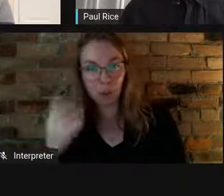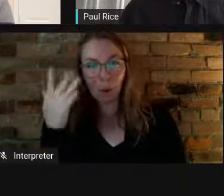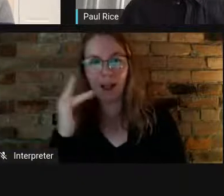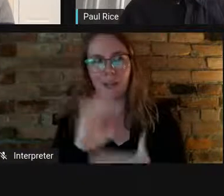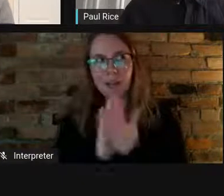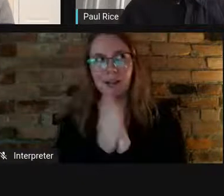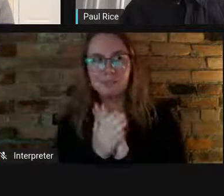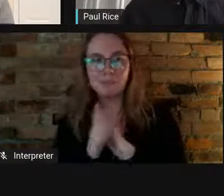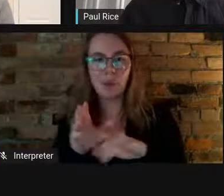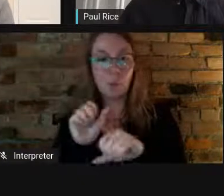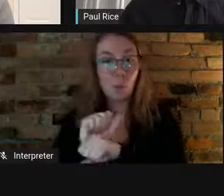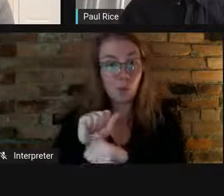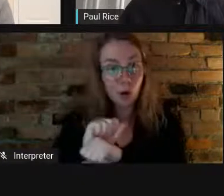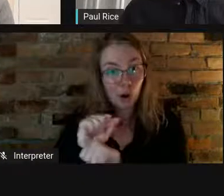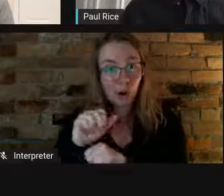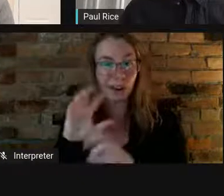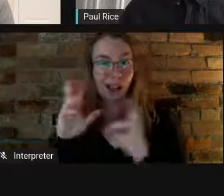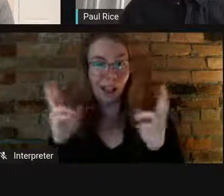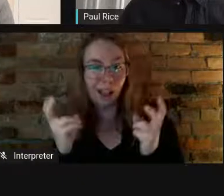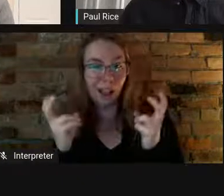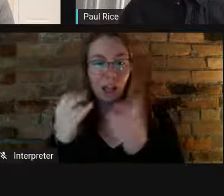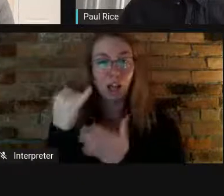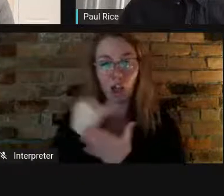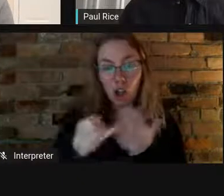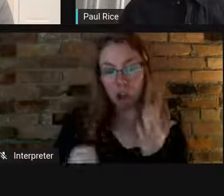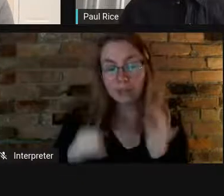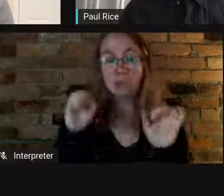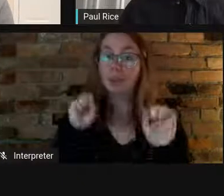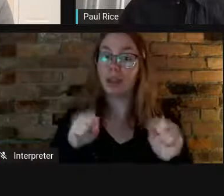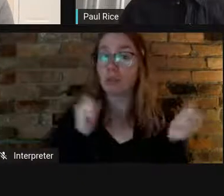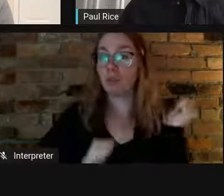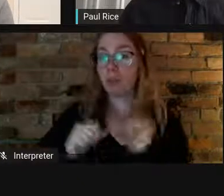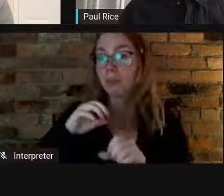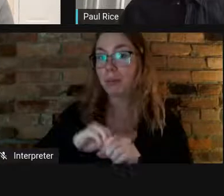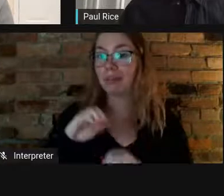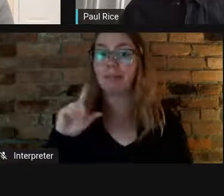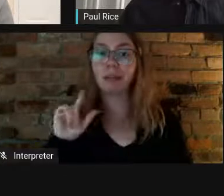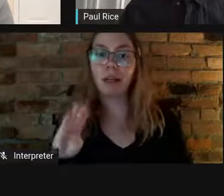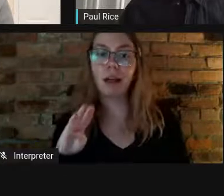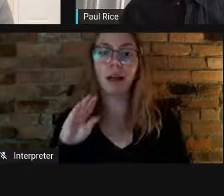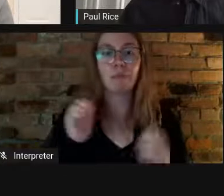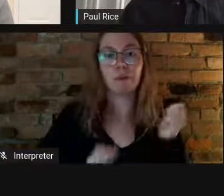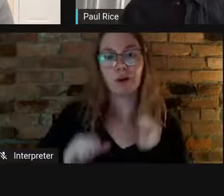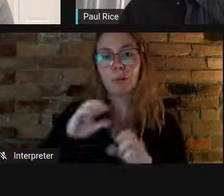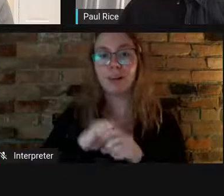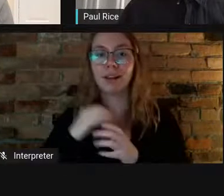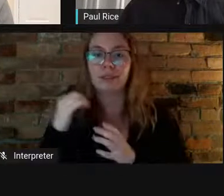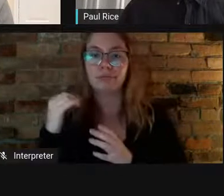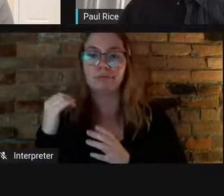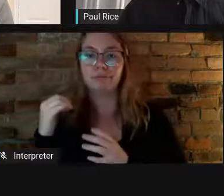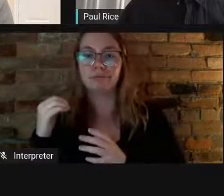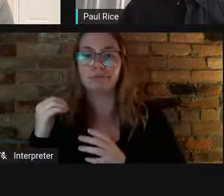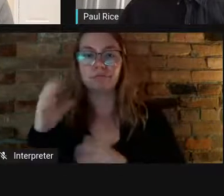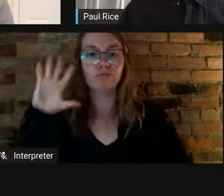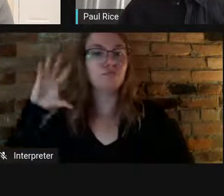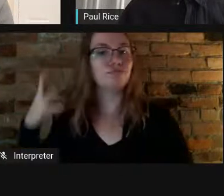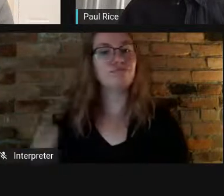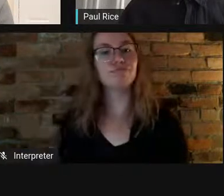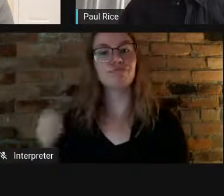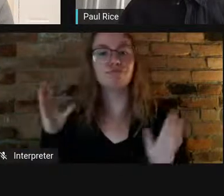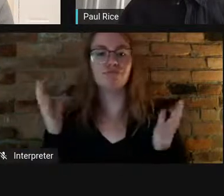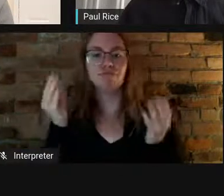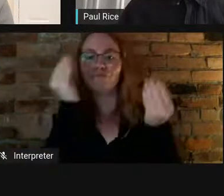you can perform in clubs and in full drag and it's okay, as opposed to, you know, just being a